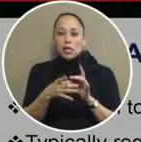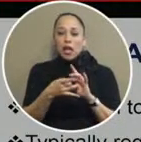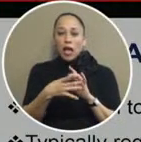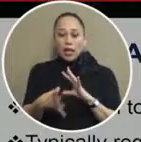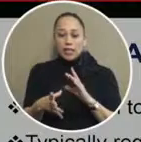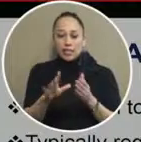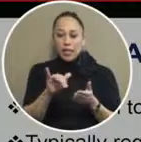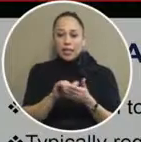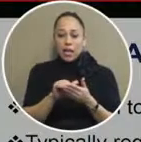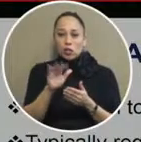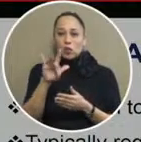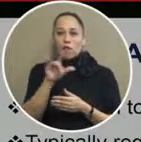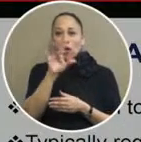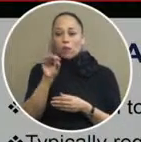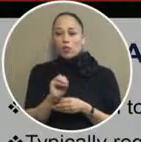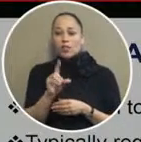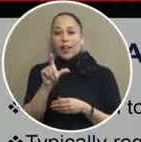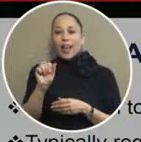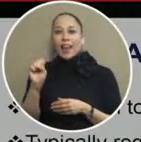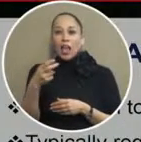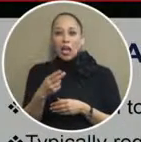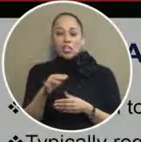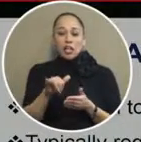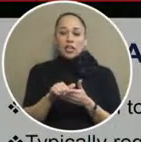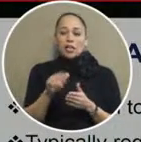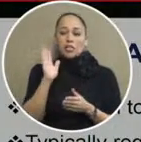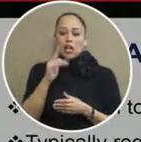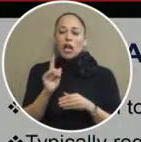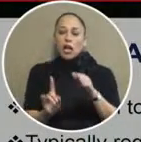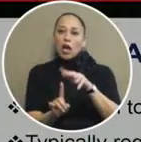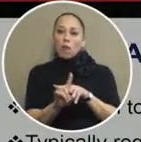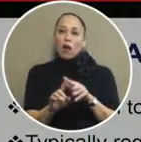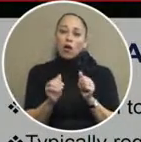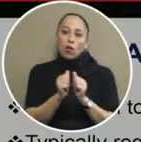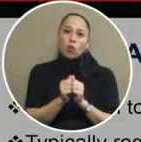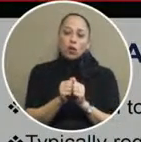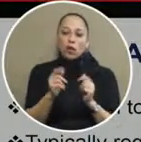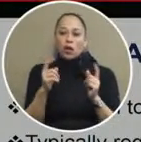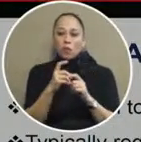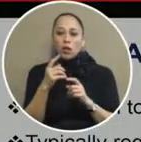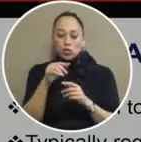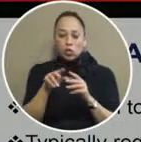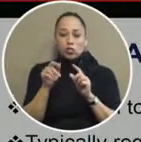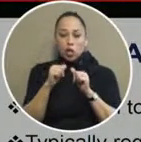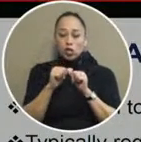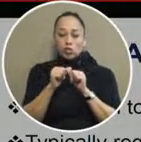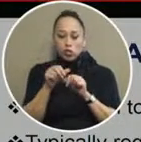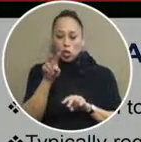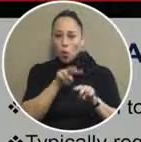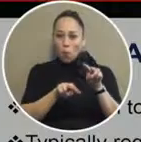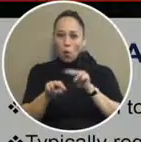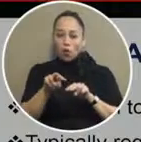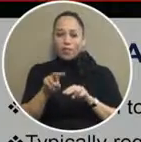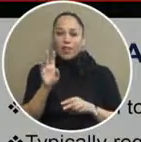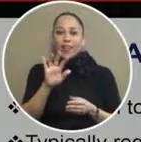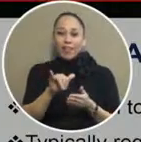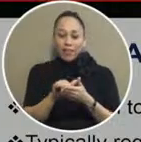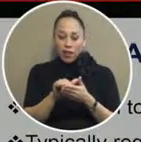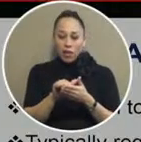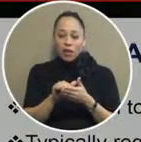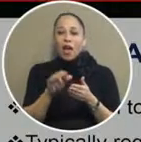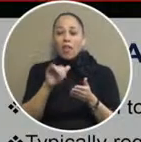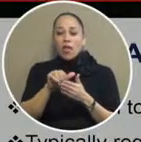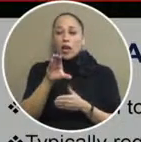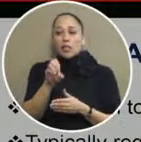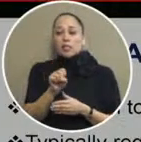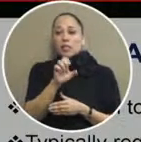25% match. Although we have not seen that guidance come out in publication yet, we continue to monitor for that release of that. If that's the